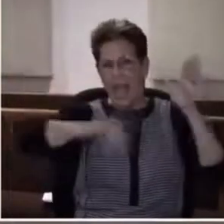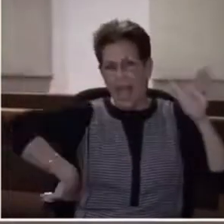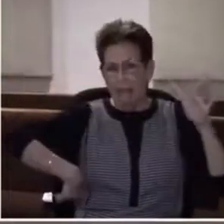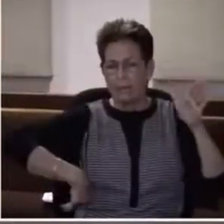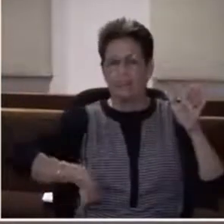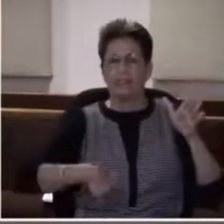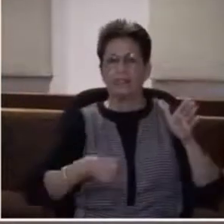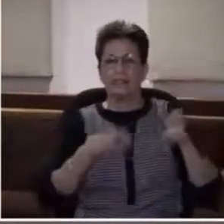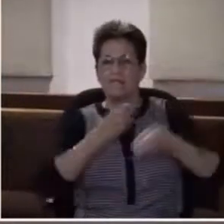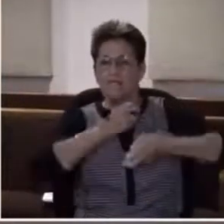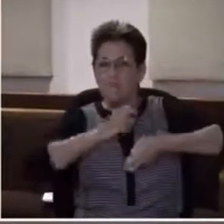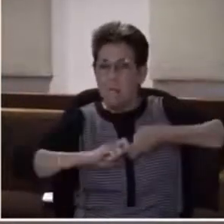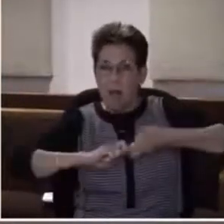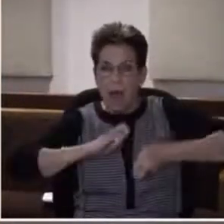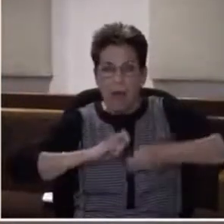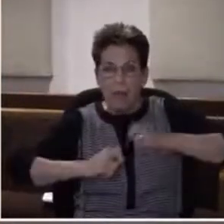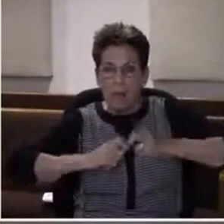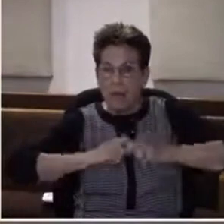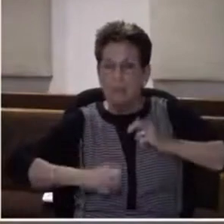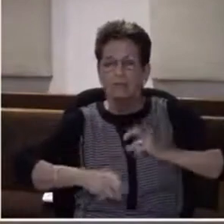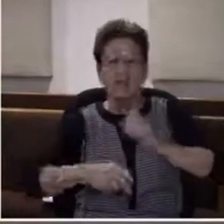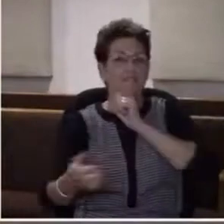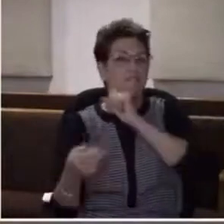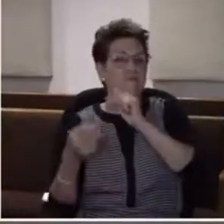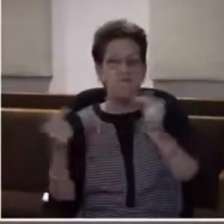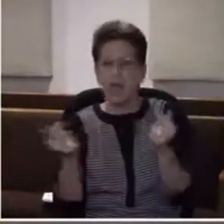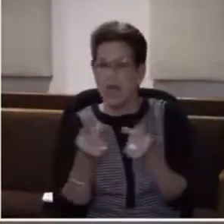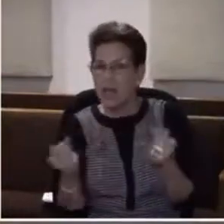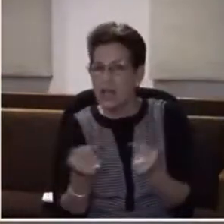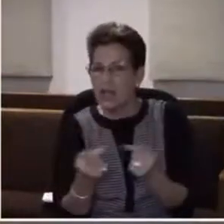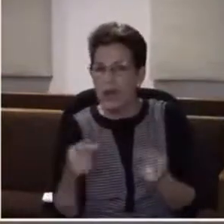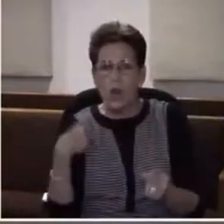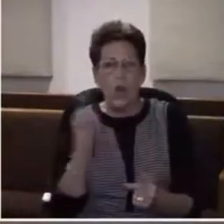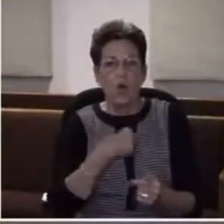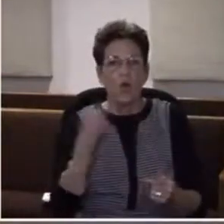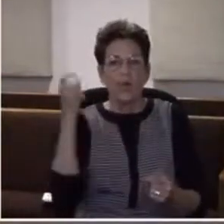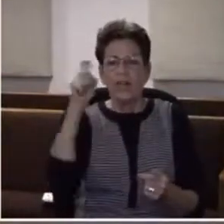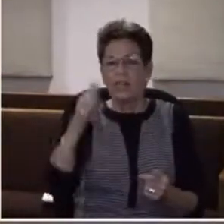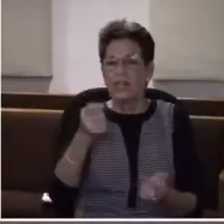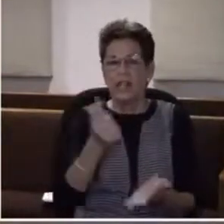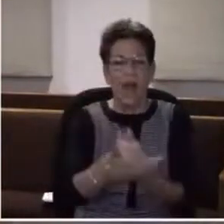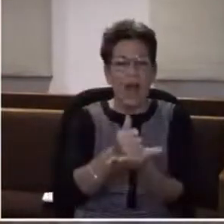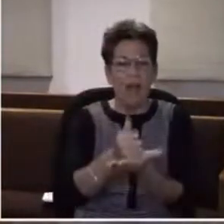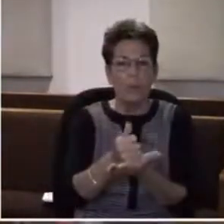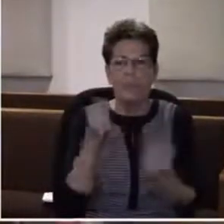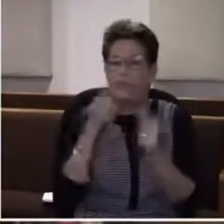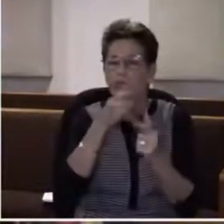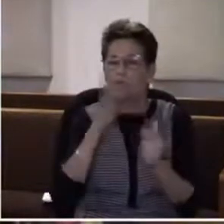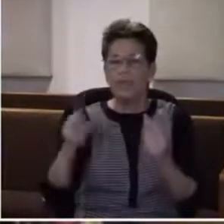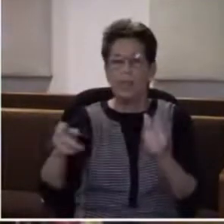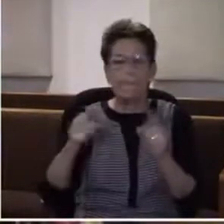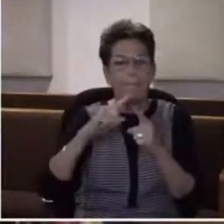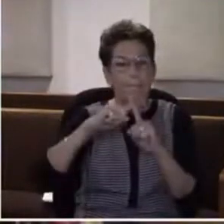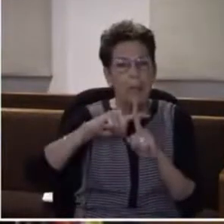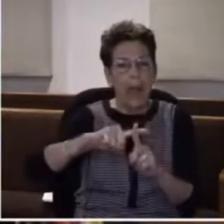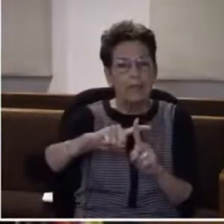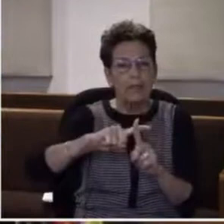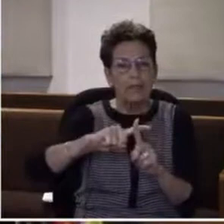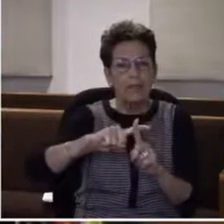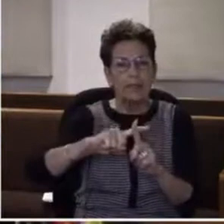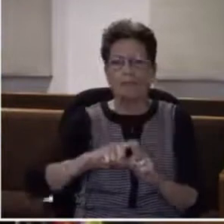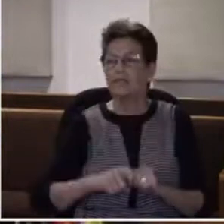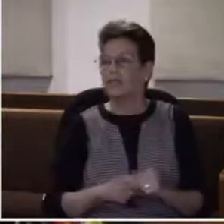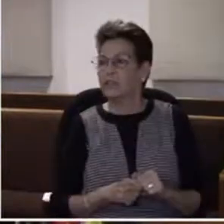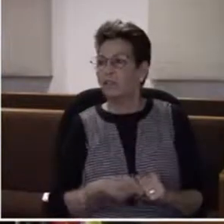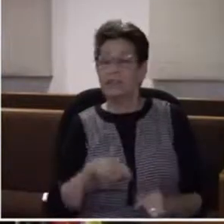pain, to be health, to be positive. And so a little bit of tragedy